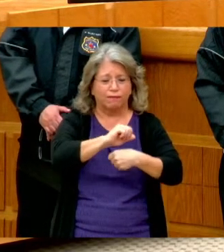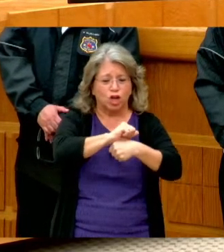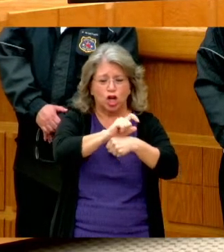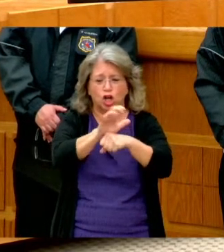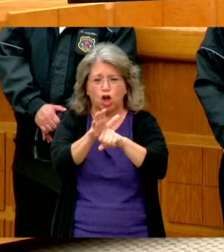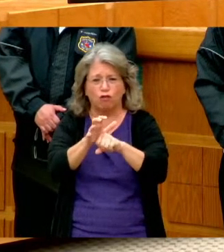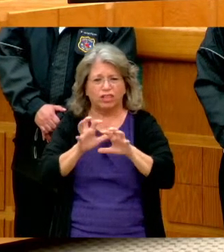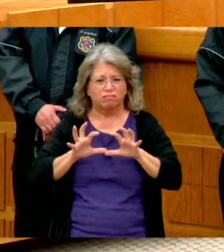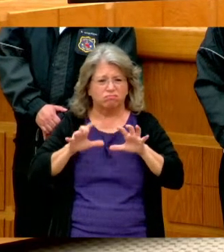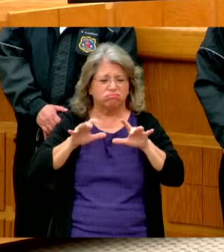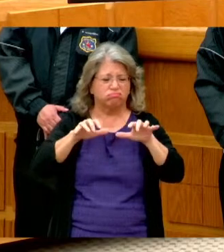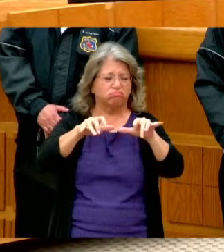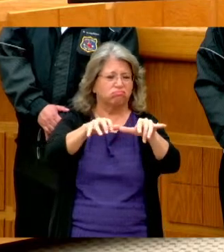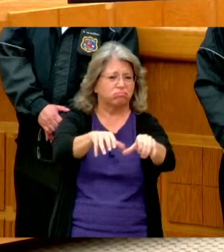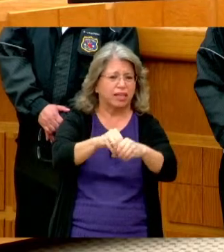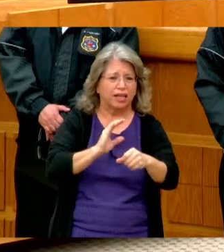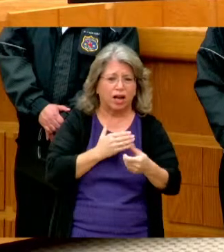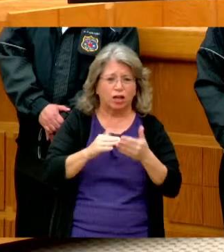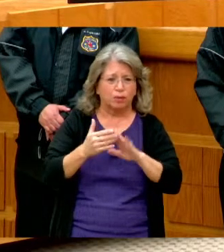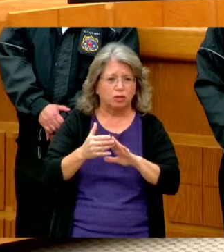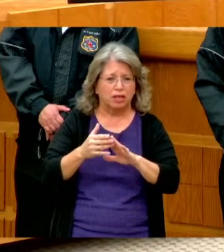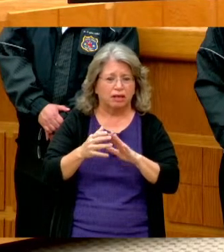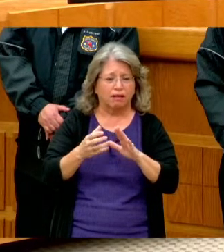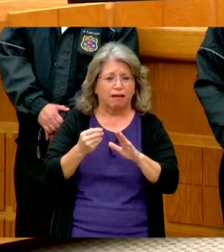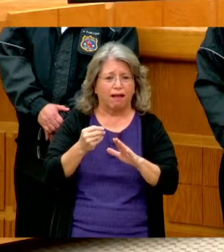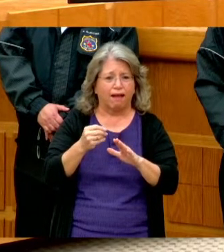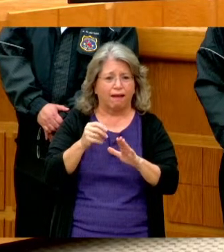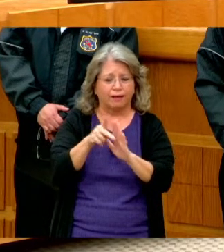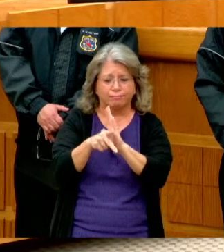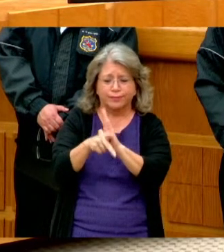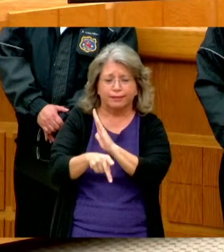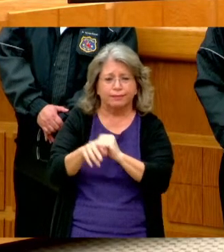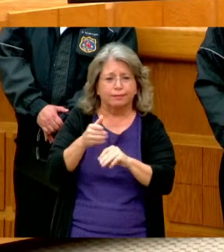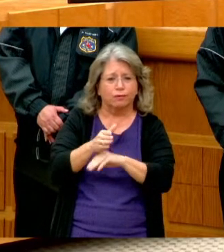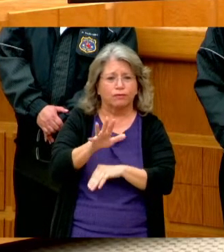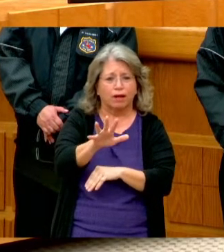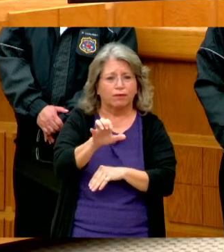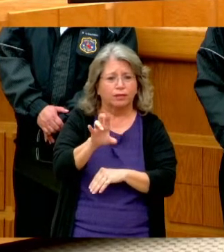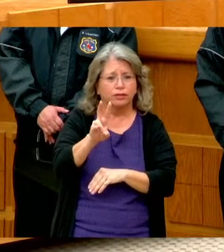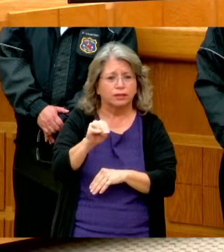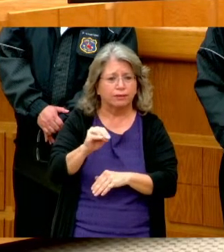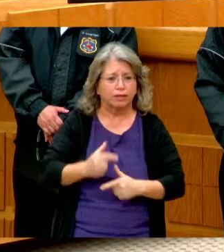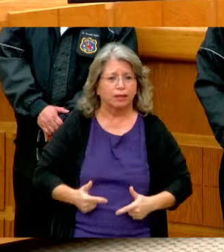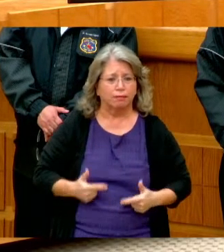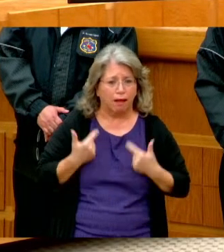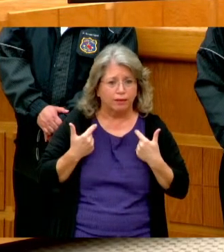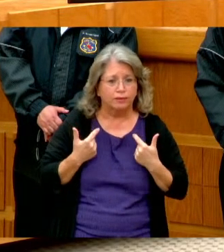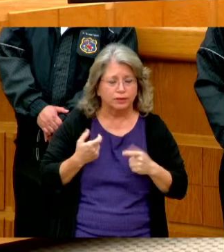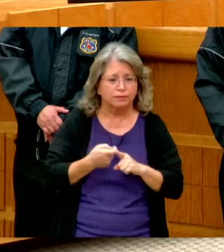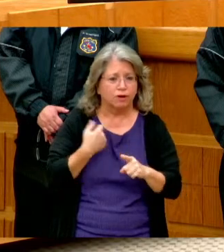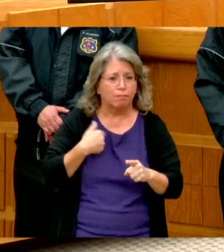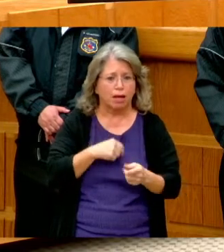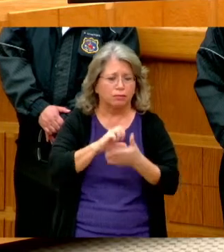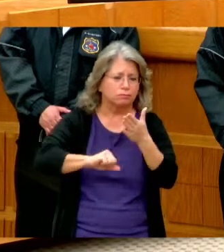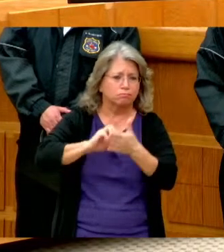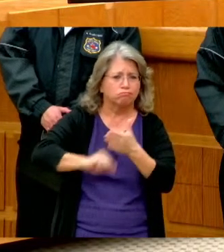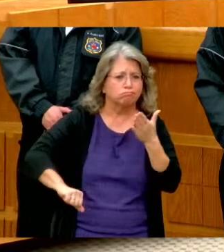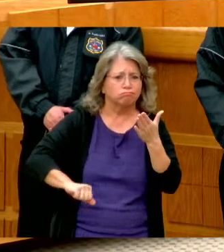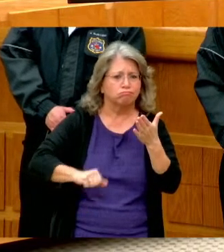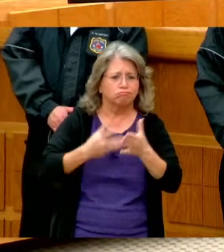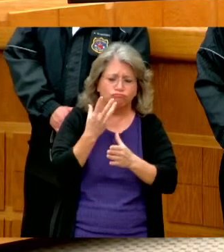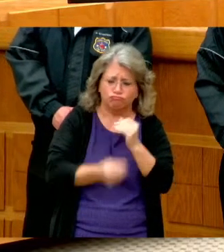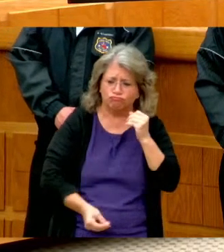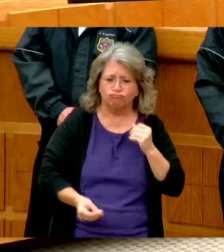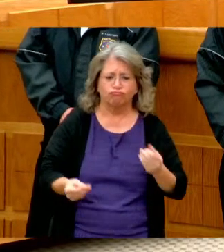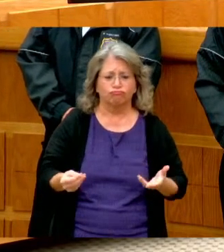over 570 lives from us. So, good news, optimistic, but